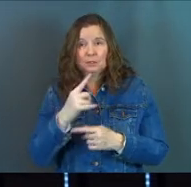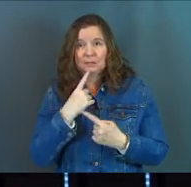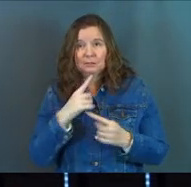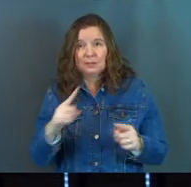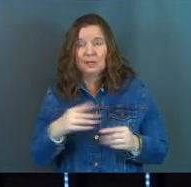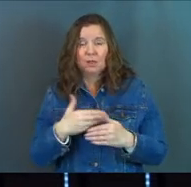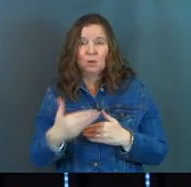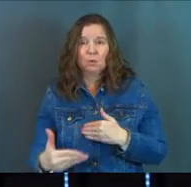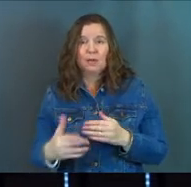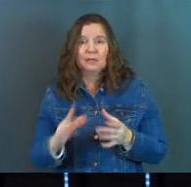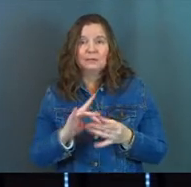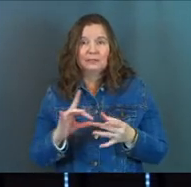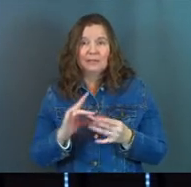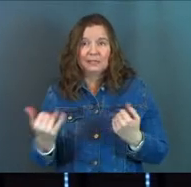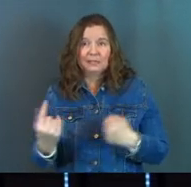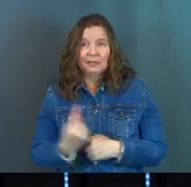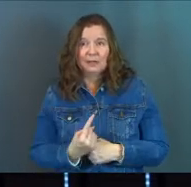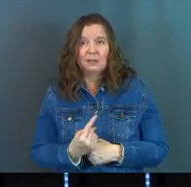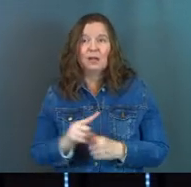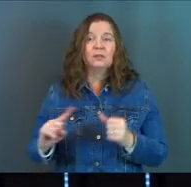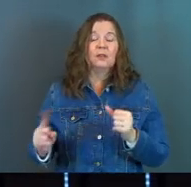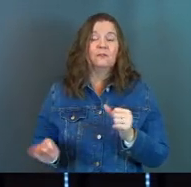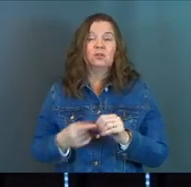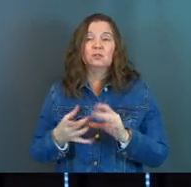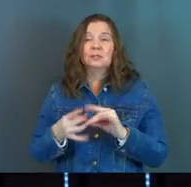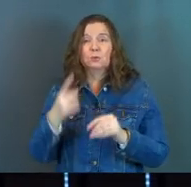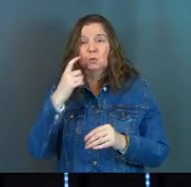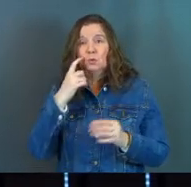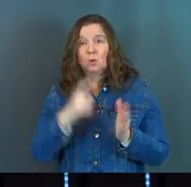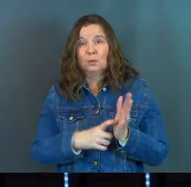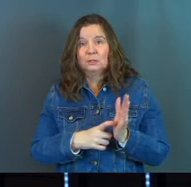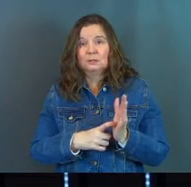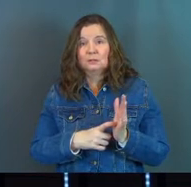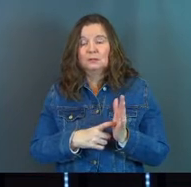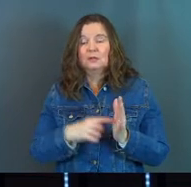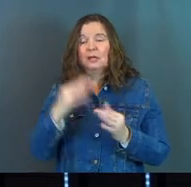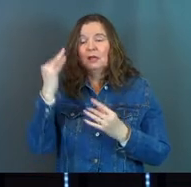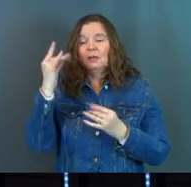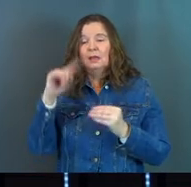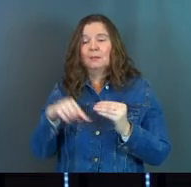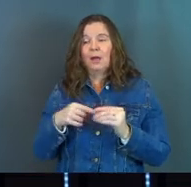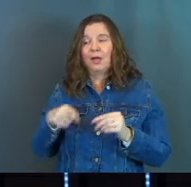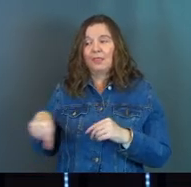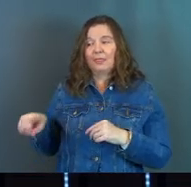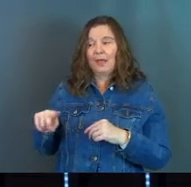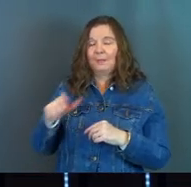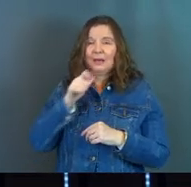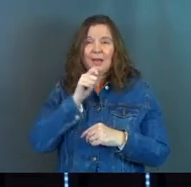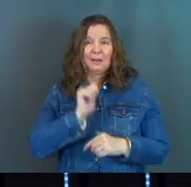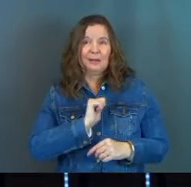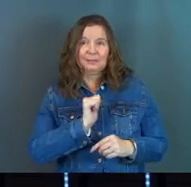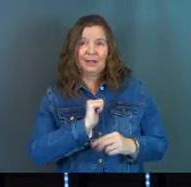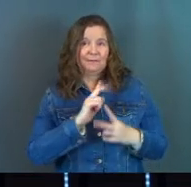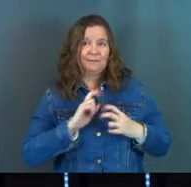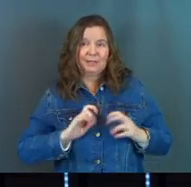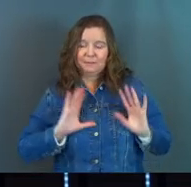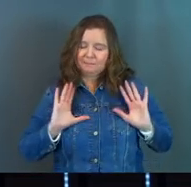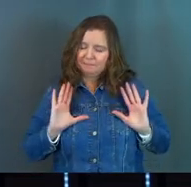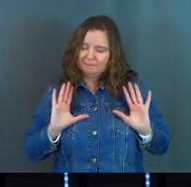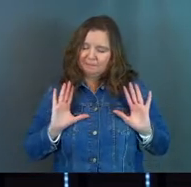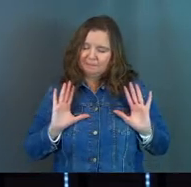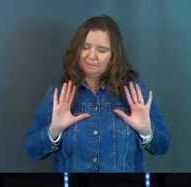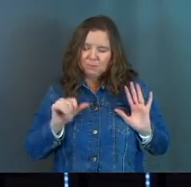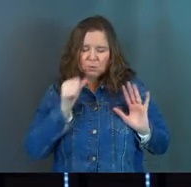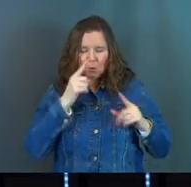make in the rest of the text today. In the first statement, you notice he's thinking about them, not about himself. Don't weep